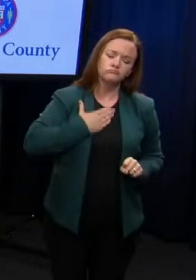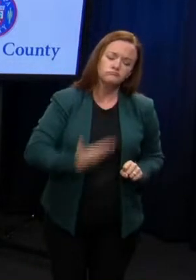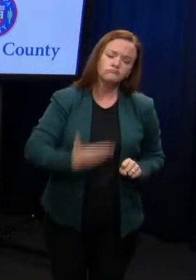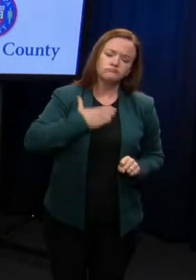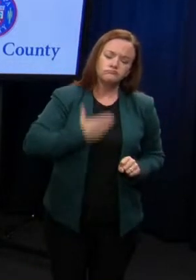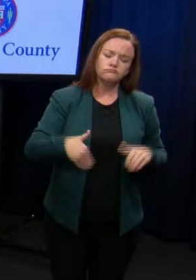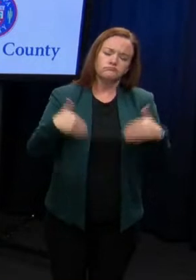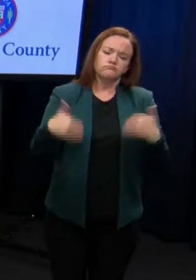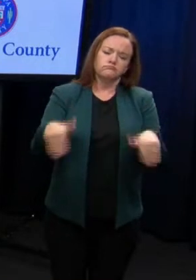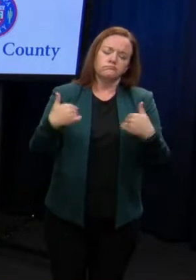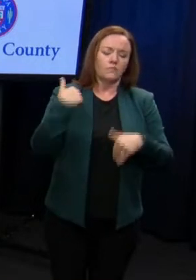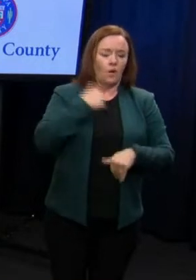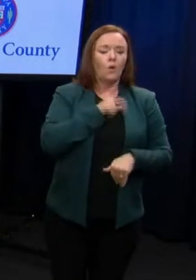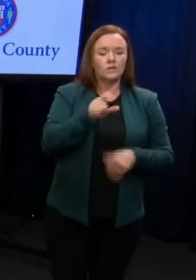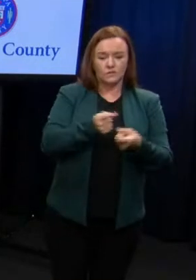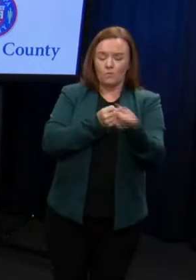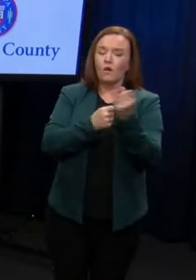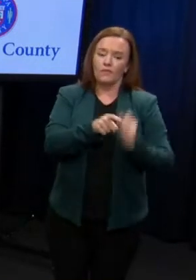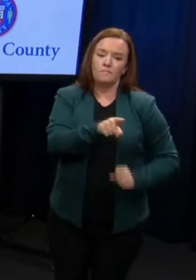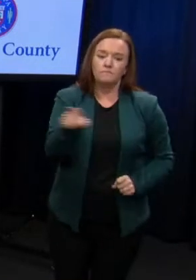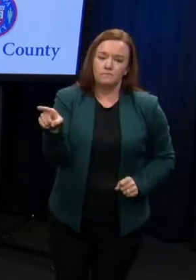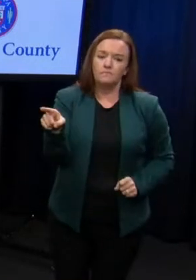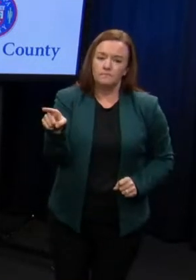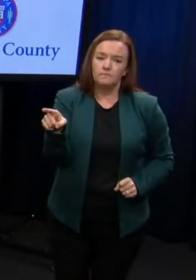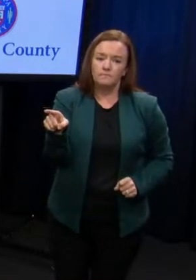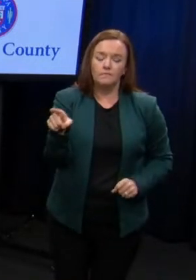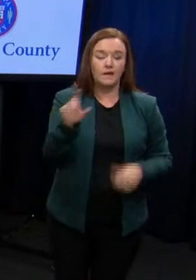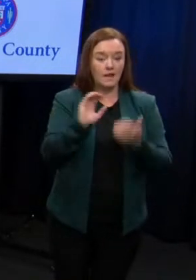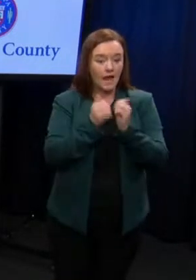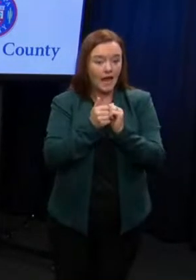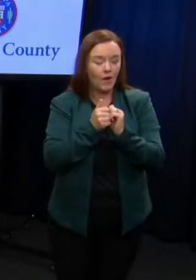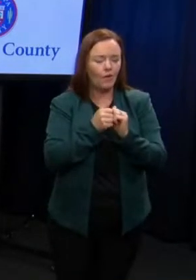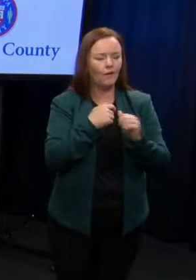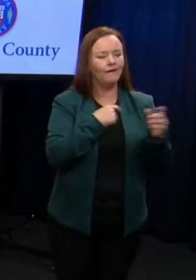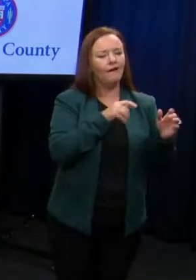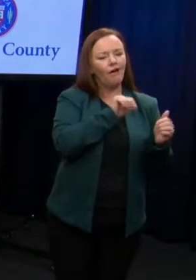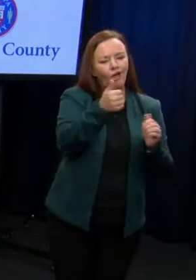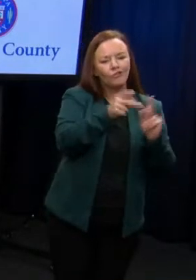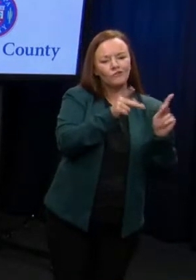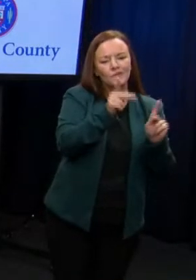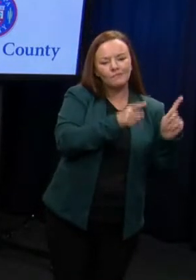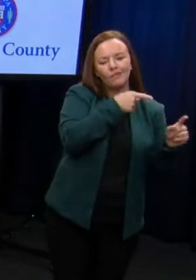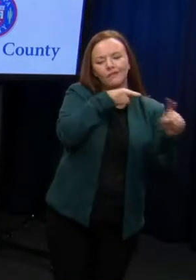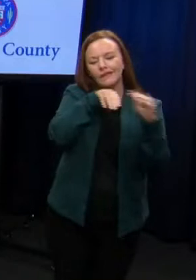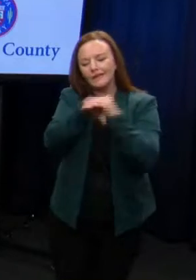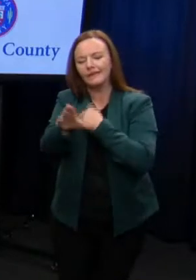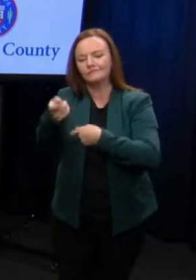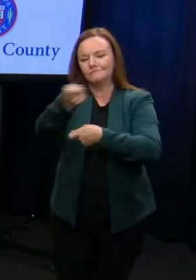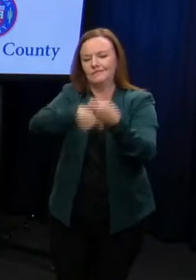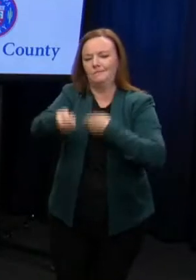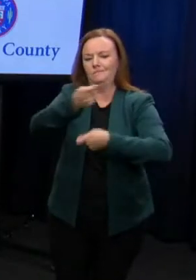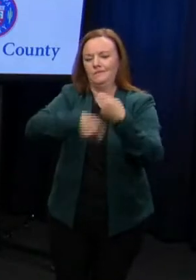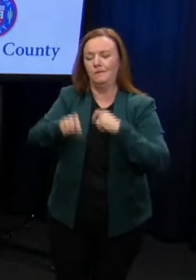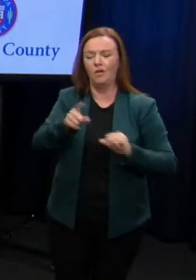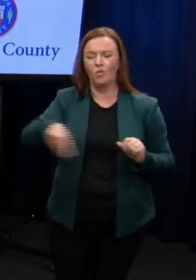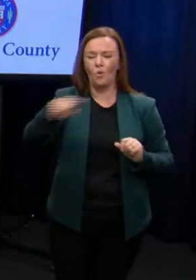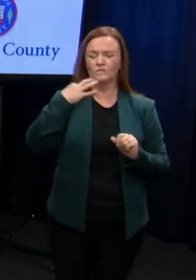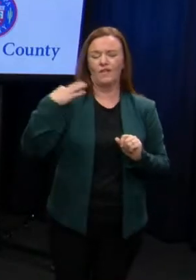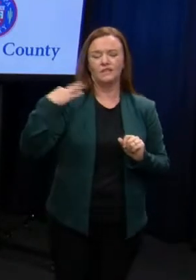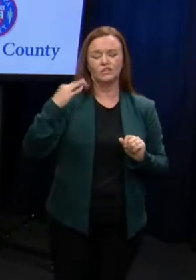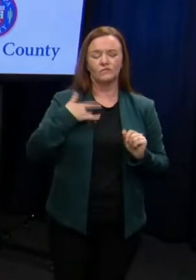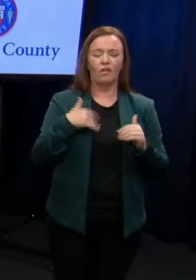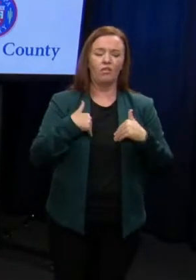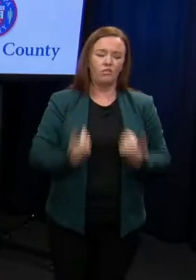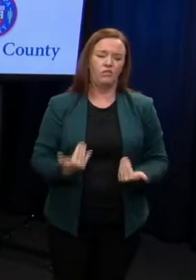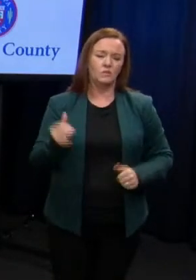much, and we need to support them now by bringing in others who can help them take a break. They're burning out too. We